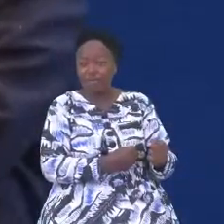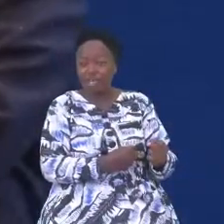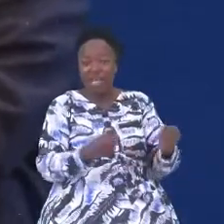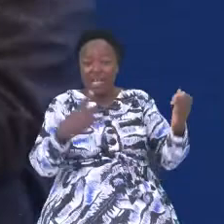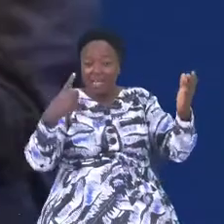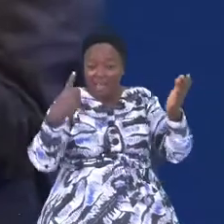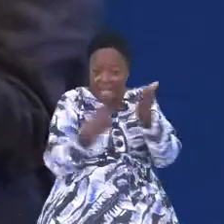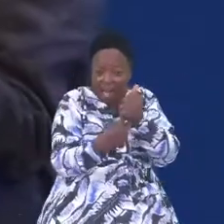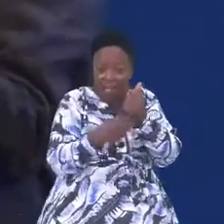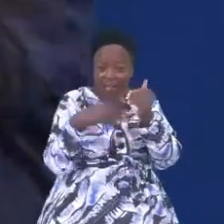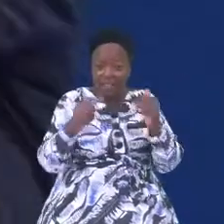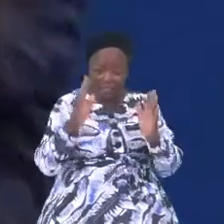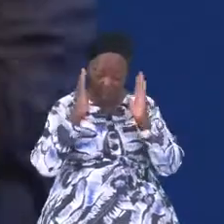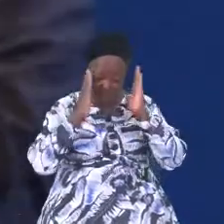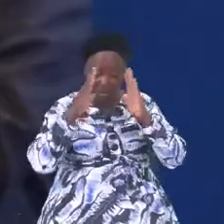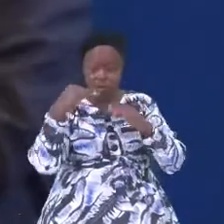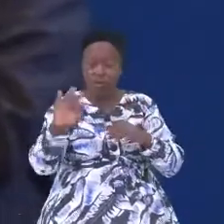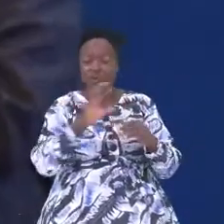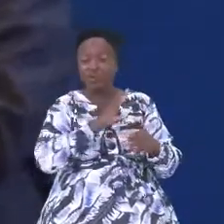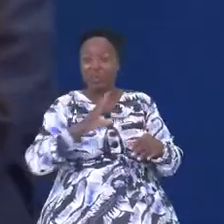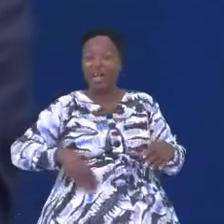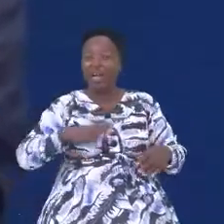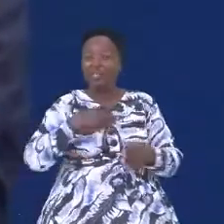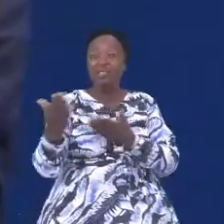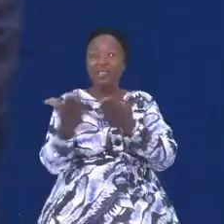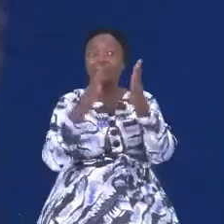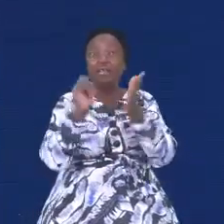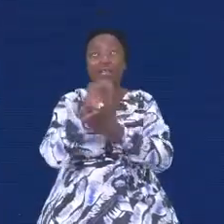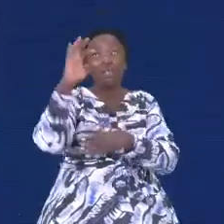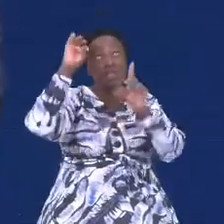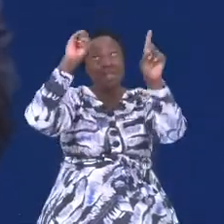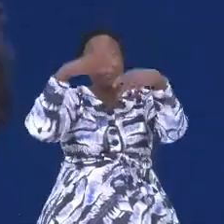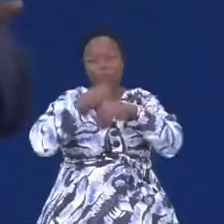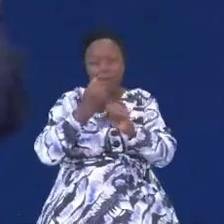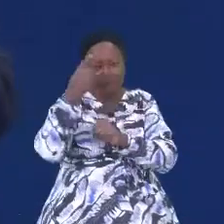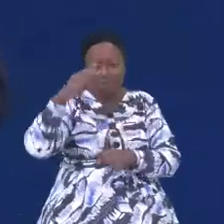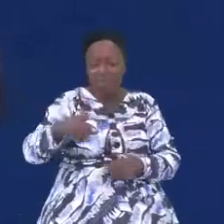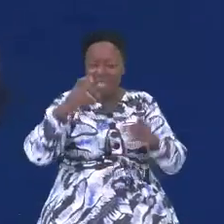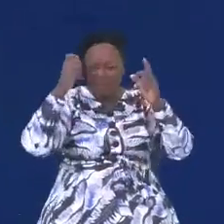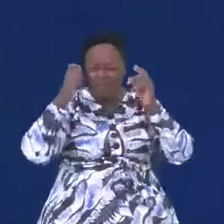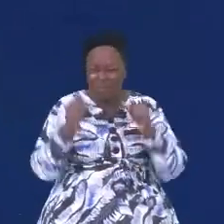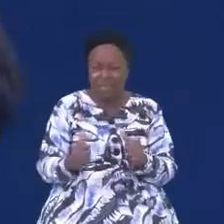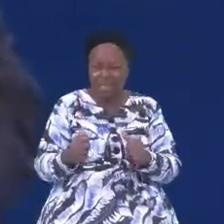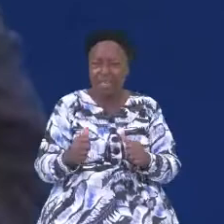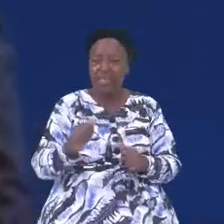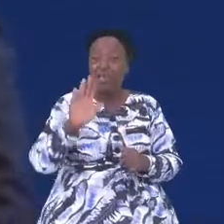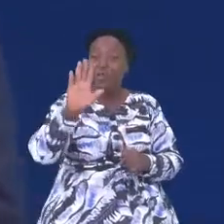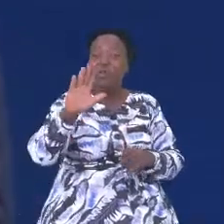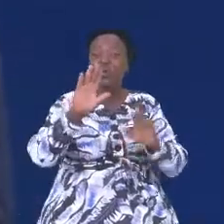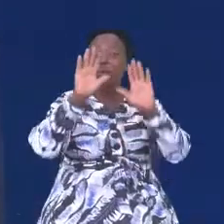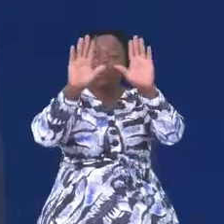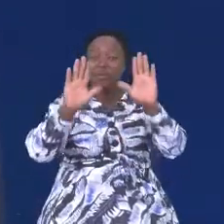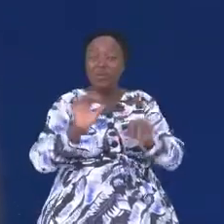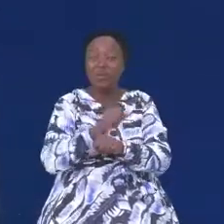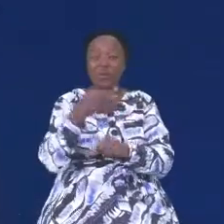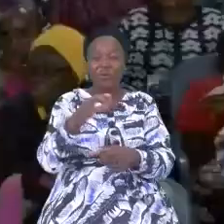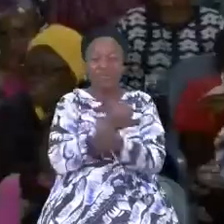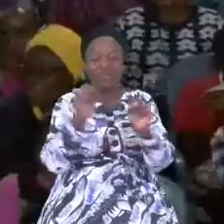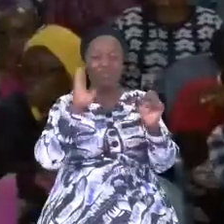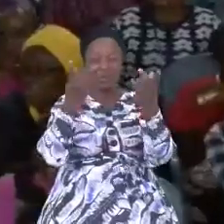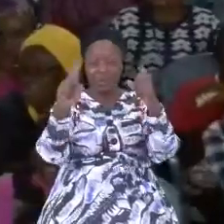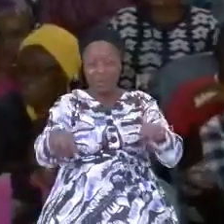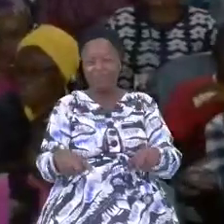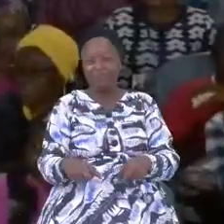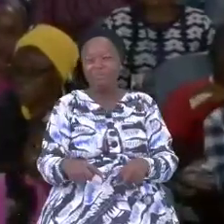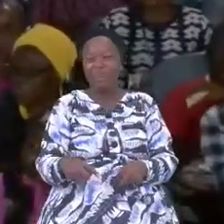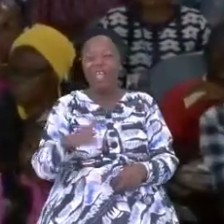of Christ and the sacrifice he made for you, immediately your miracle of salvation will come.